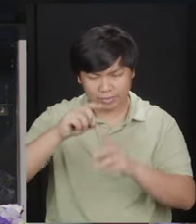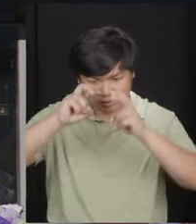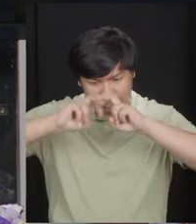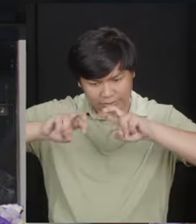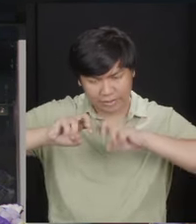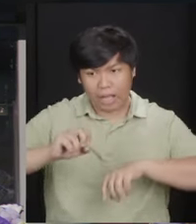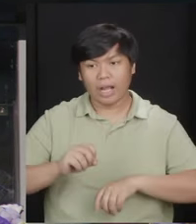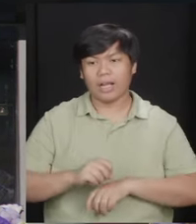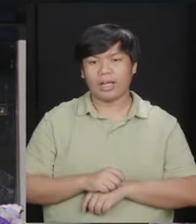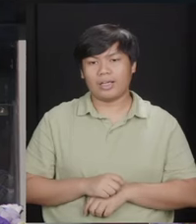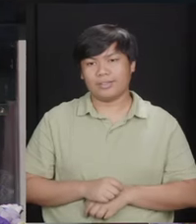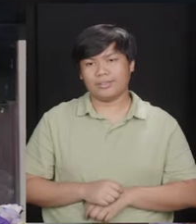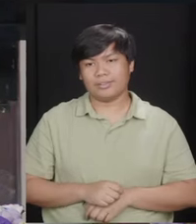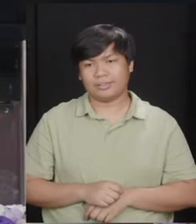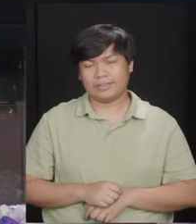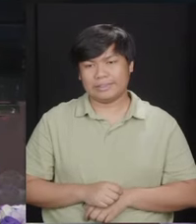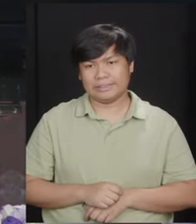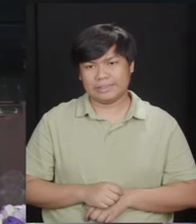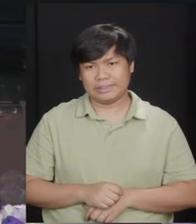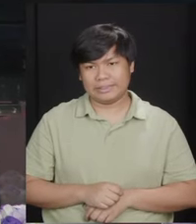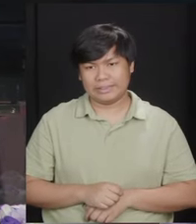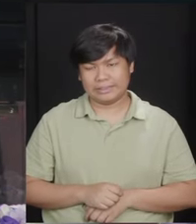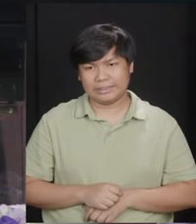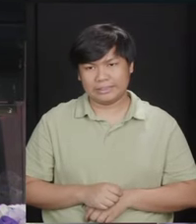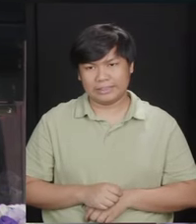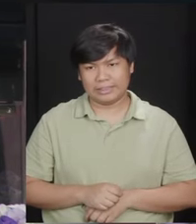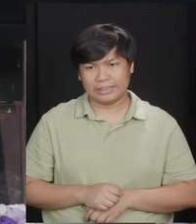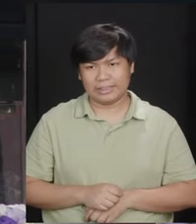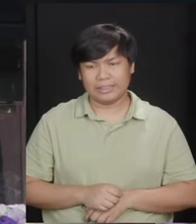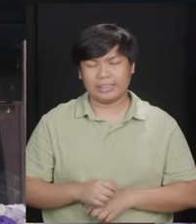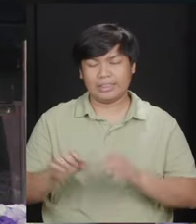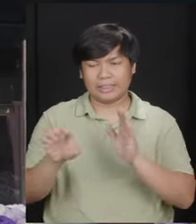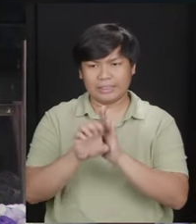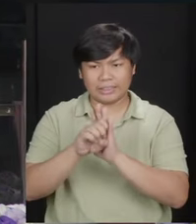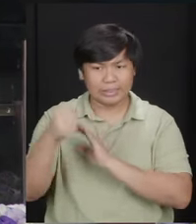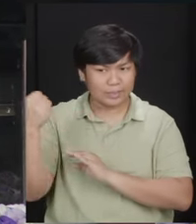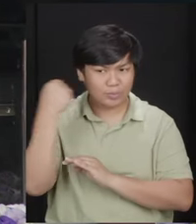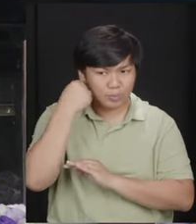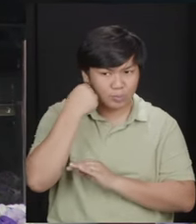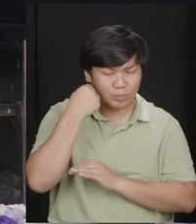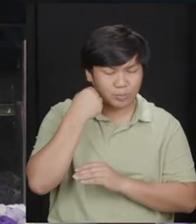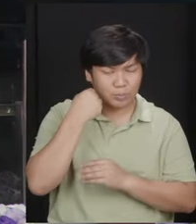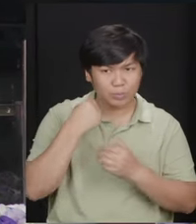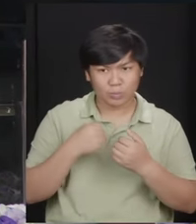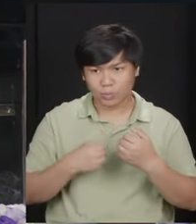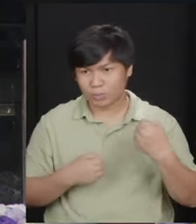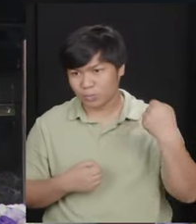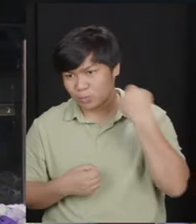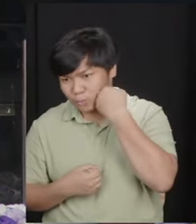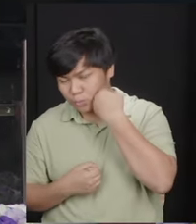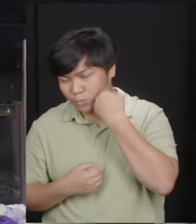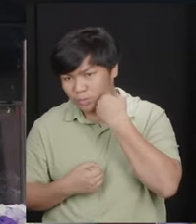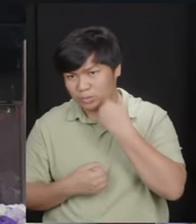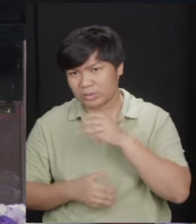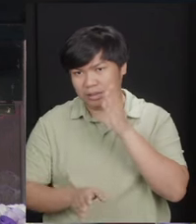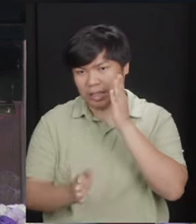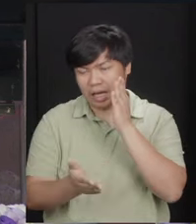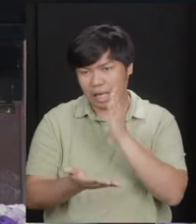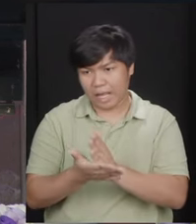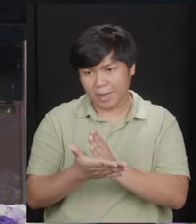that, turning the other cheek saved me from a brawl or maybe a lawsuit.